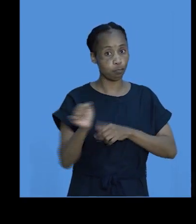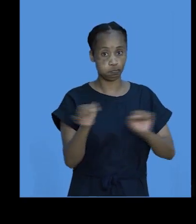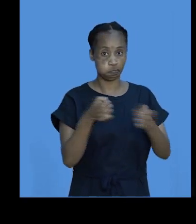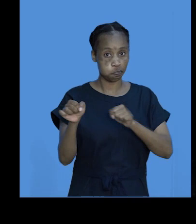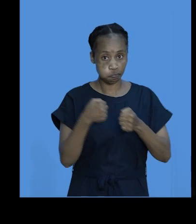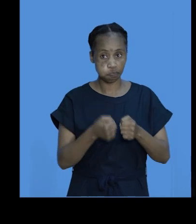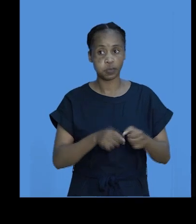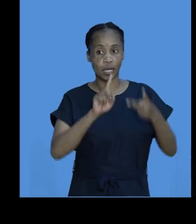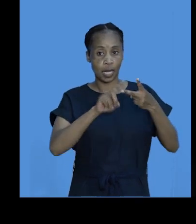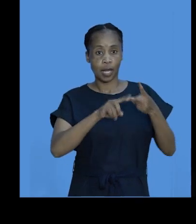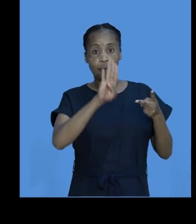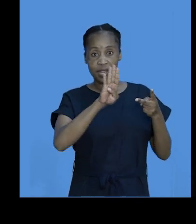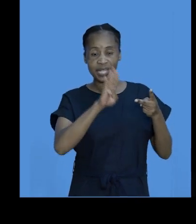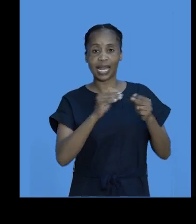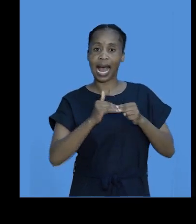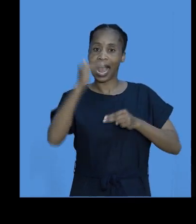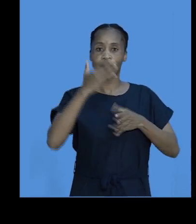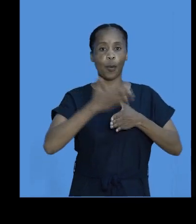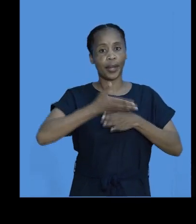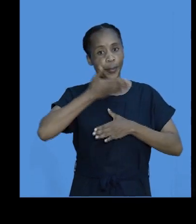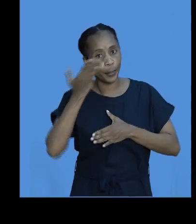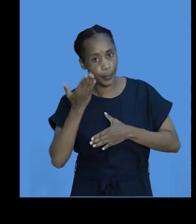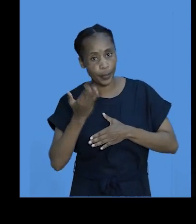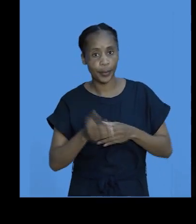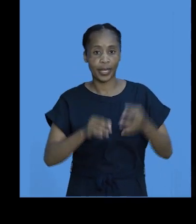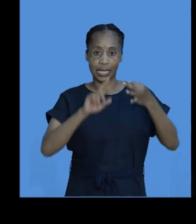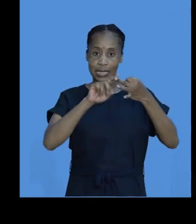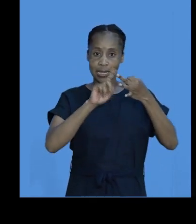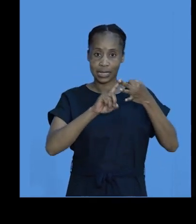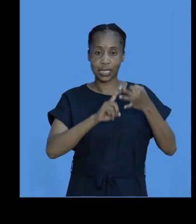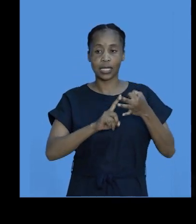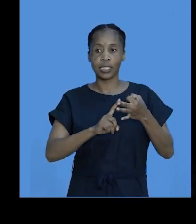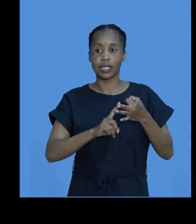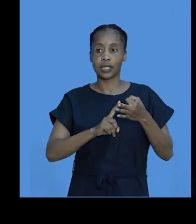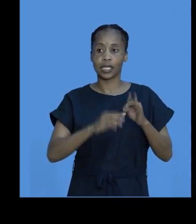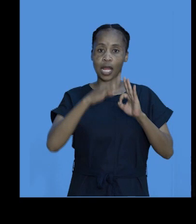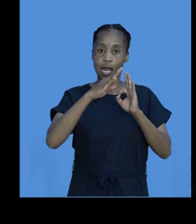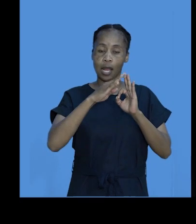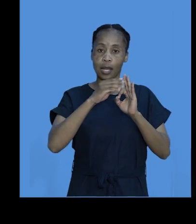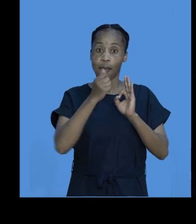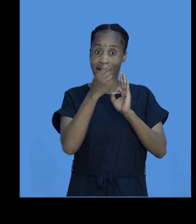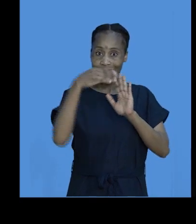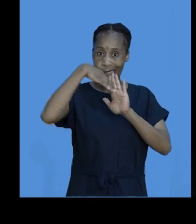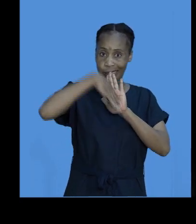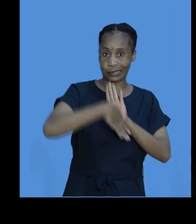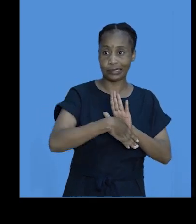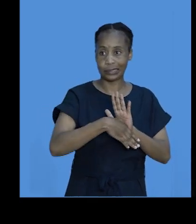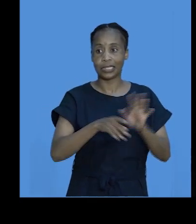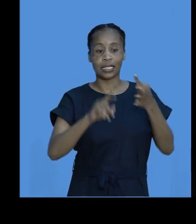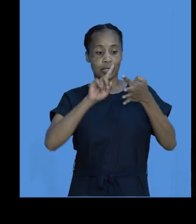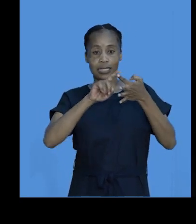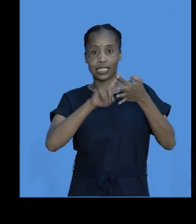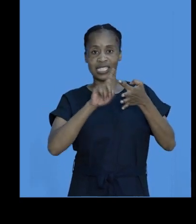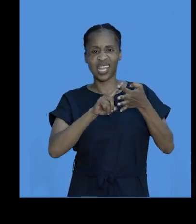B says high unemployment, right? And then C says low inflation, and then D says